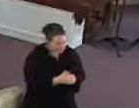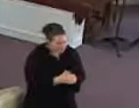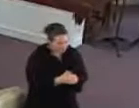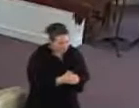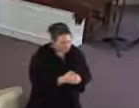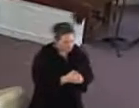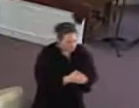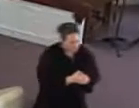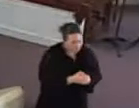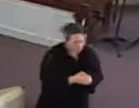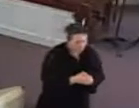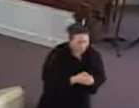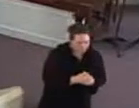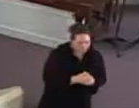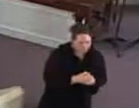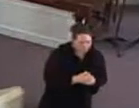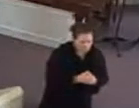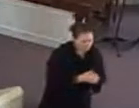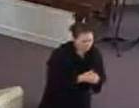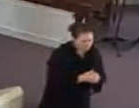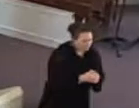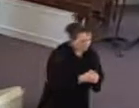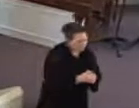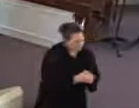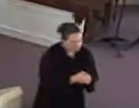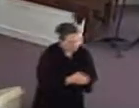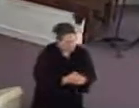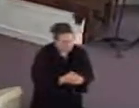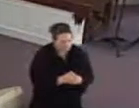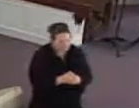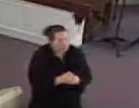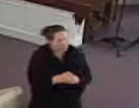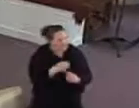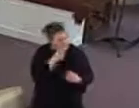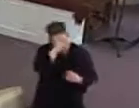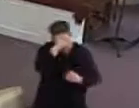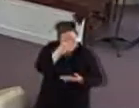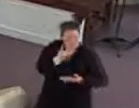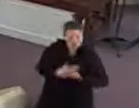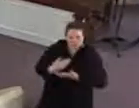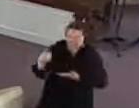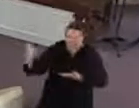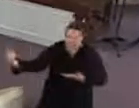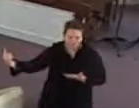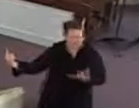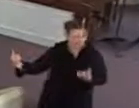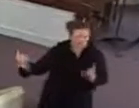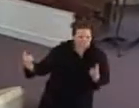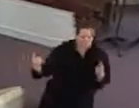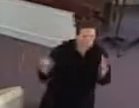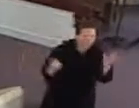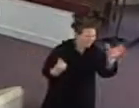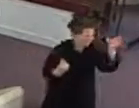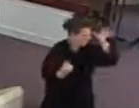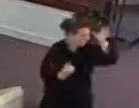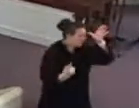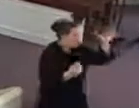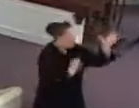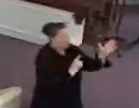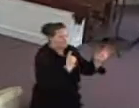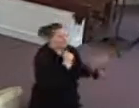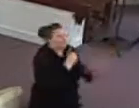It's like the prodigal son who come rushing back to his father and said, oh, Father, I'm so sorry.